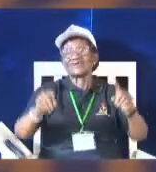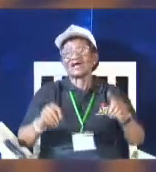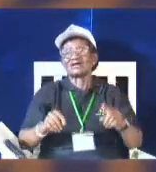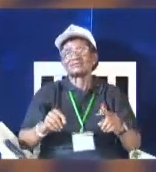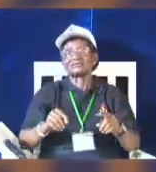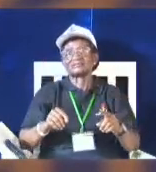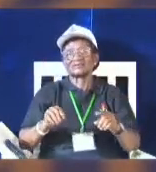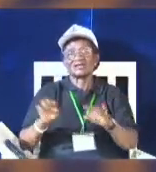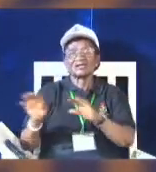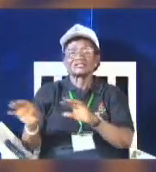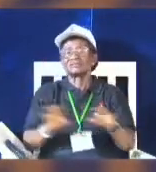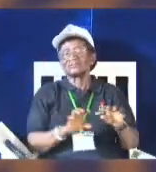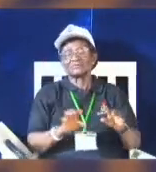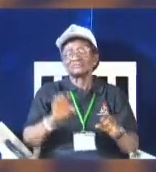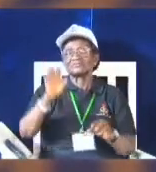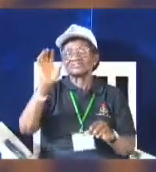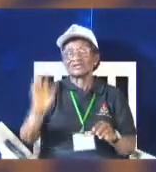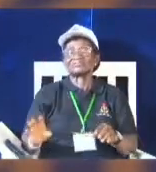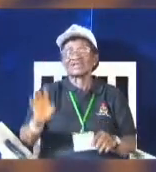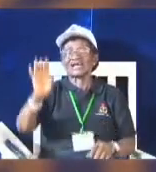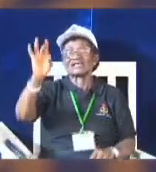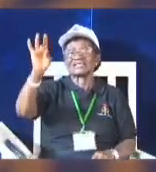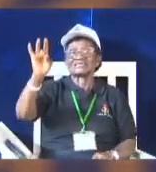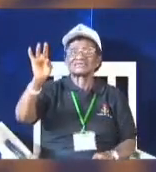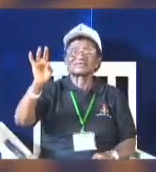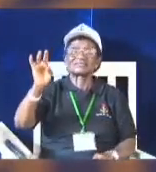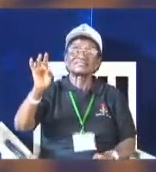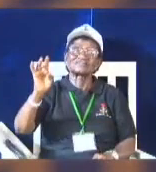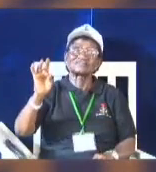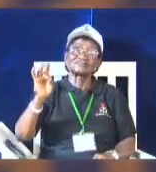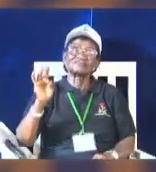Acts of the Apostles, chapter 8,